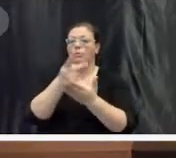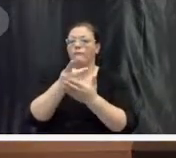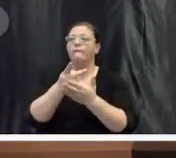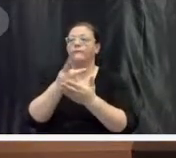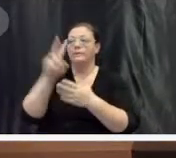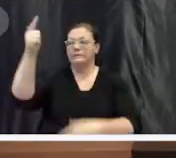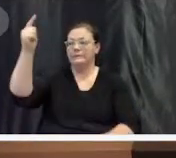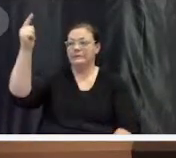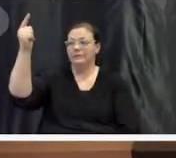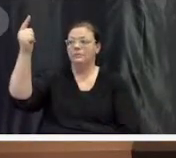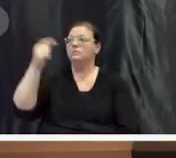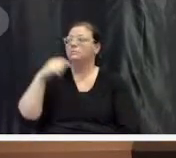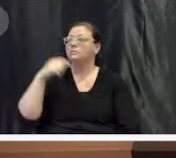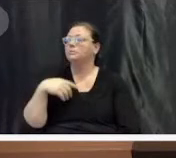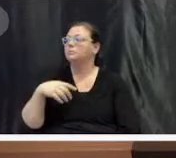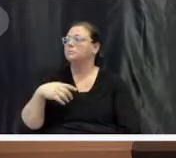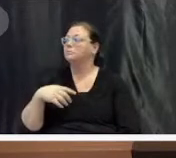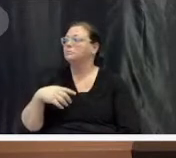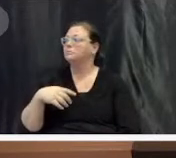Second.